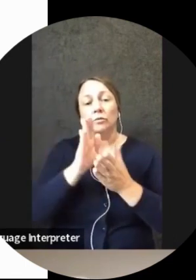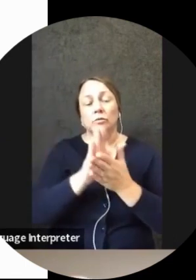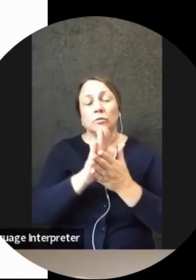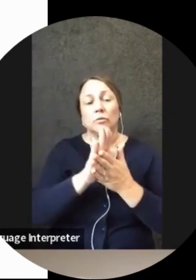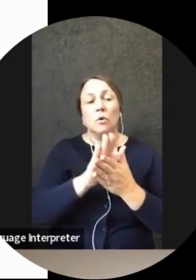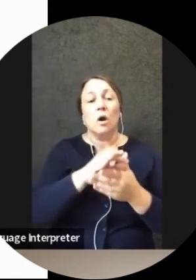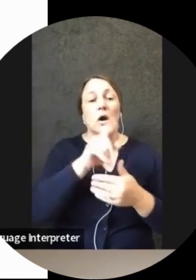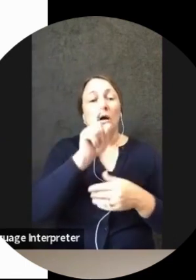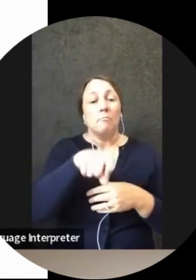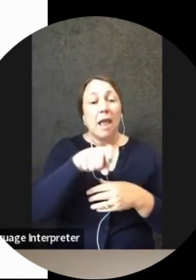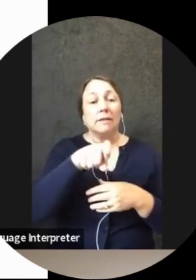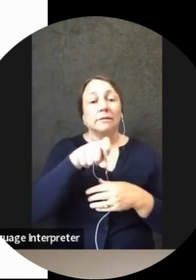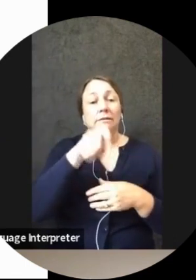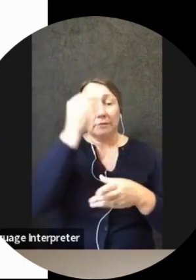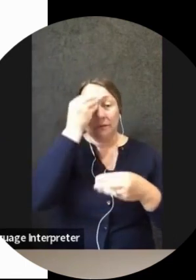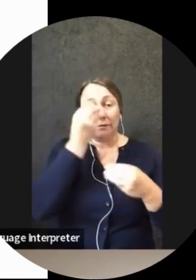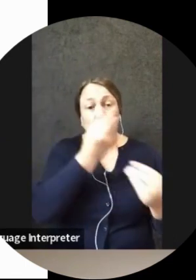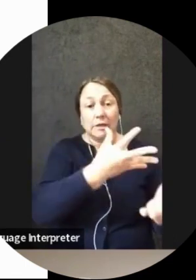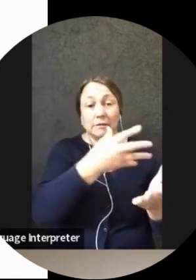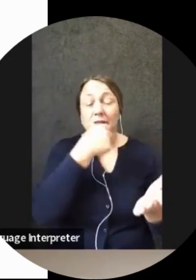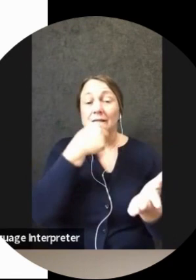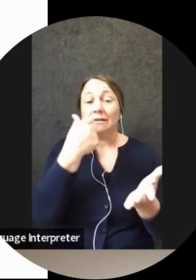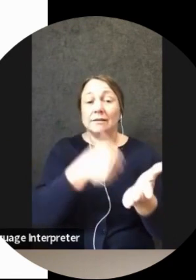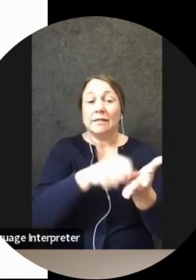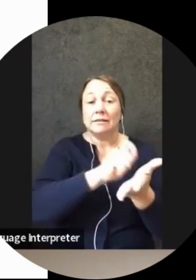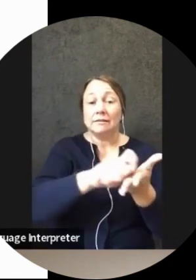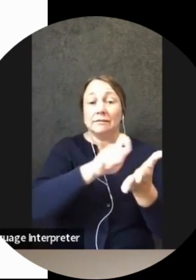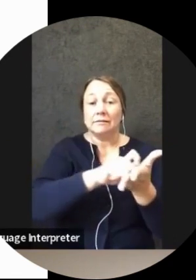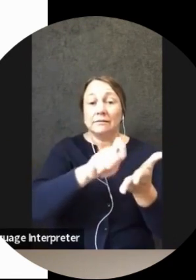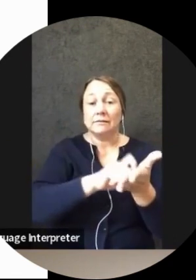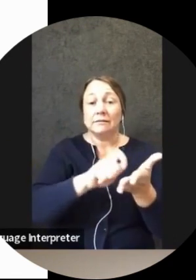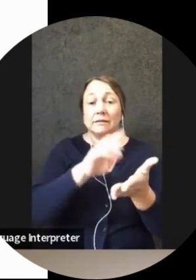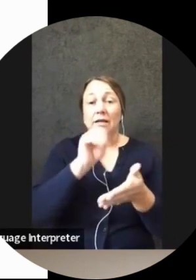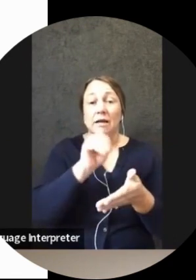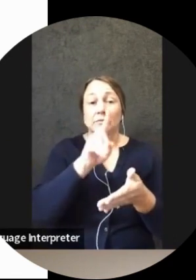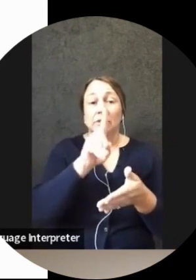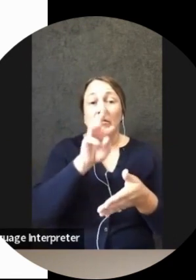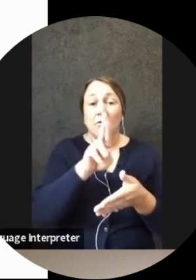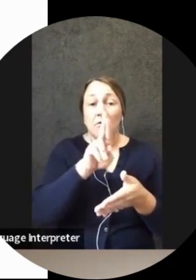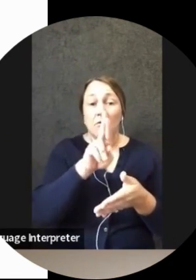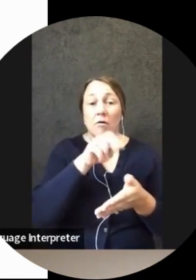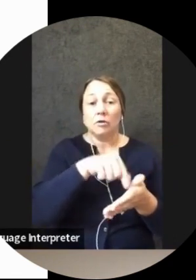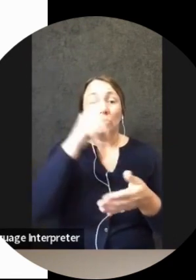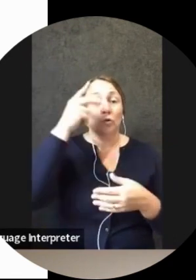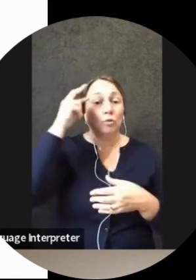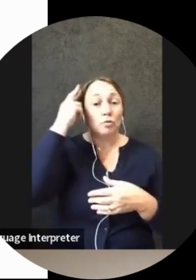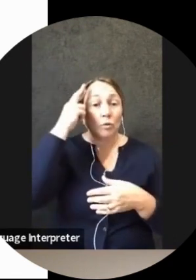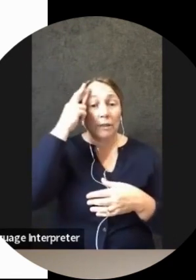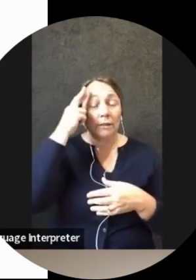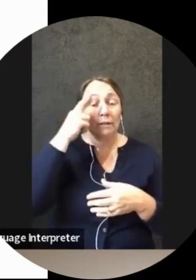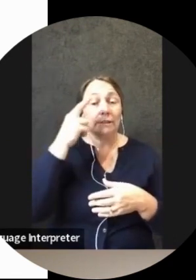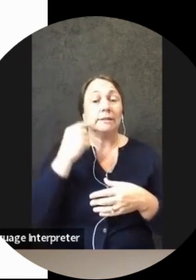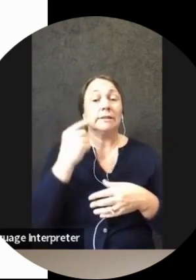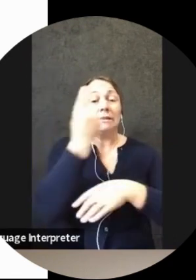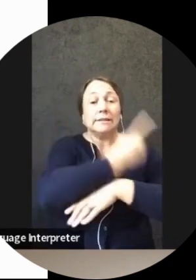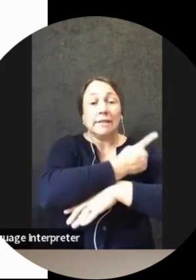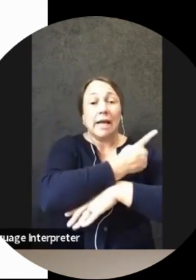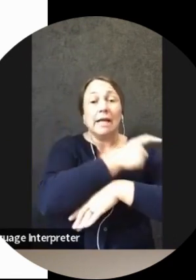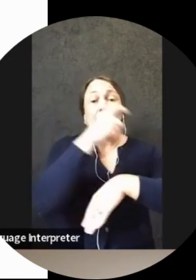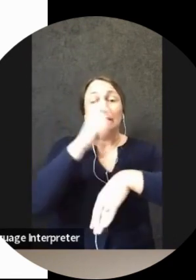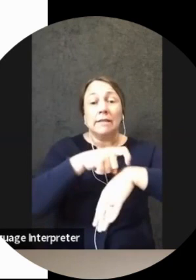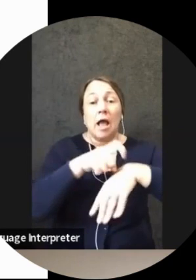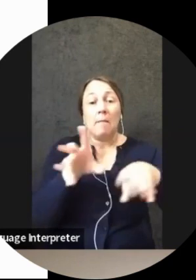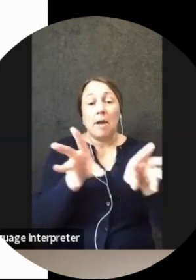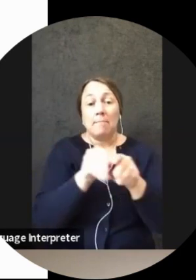prior written notice, as they're supposed to do for all meetings, regarding the MDR's purpose, the proposed date and time of the meeting.